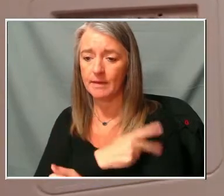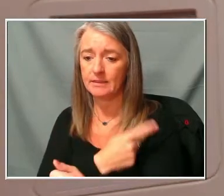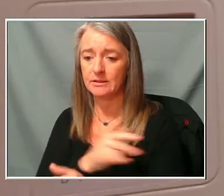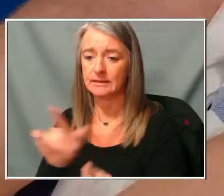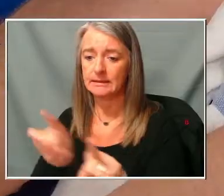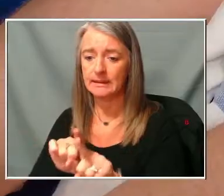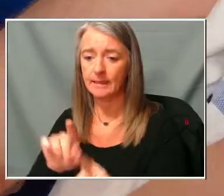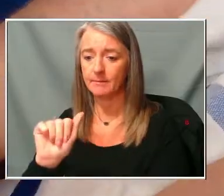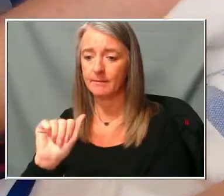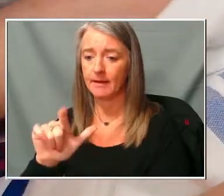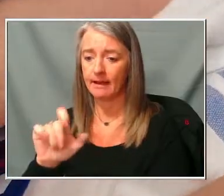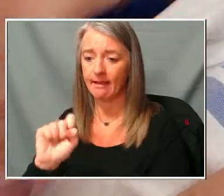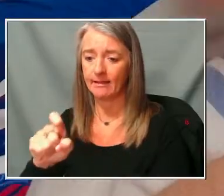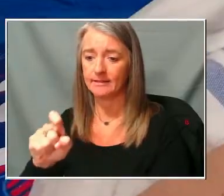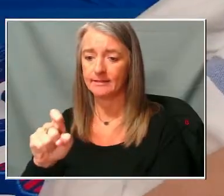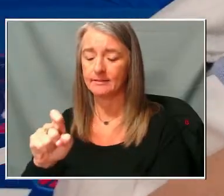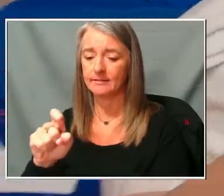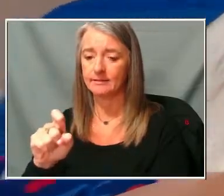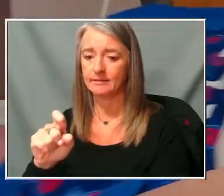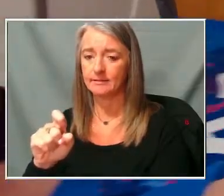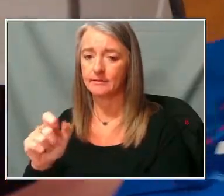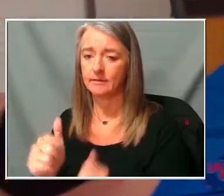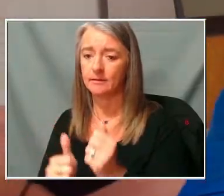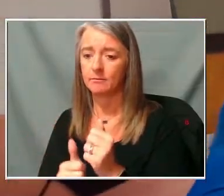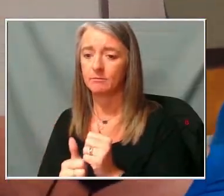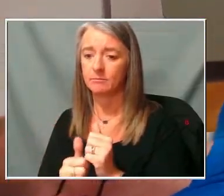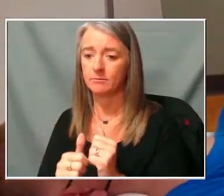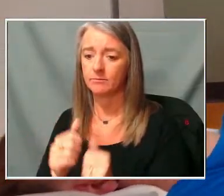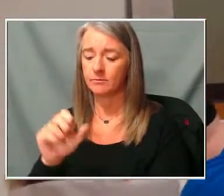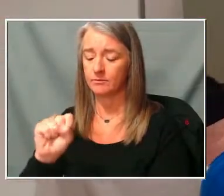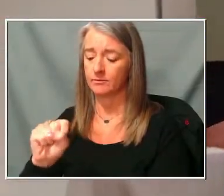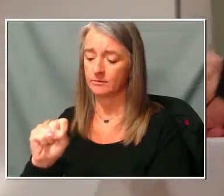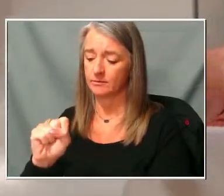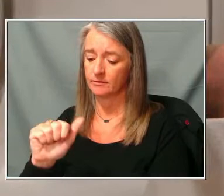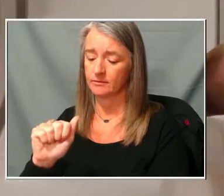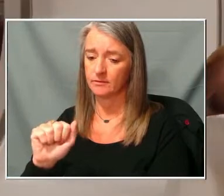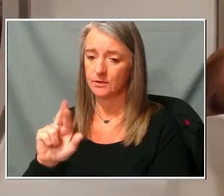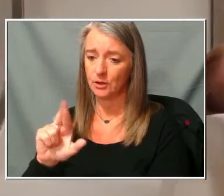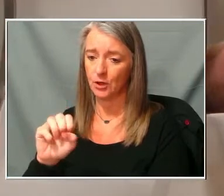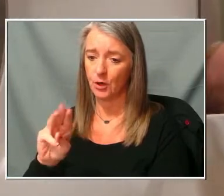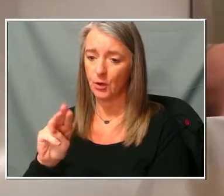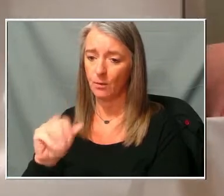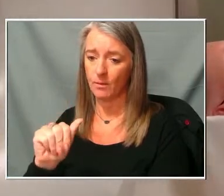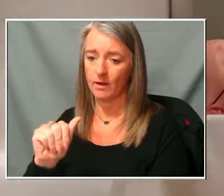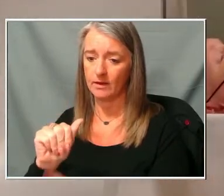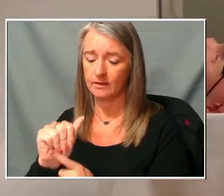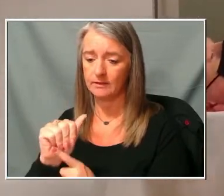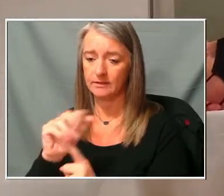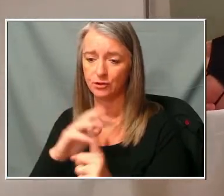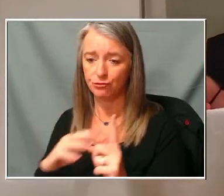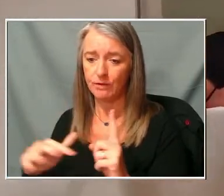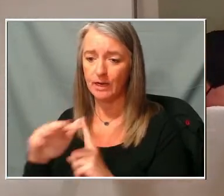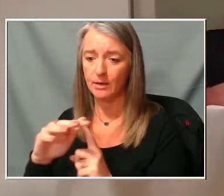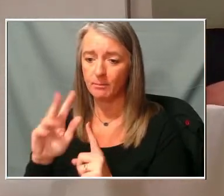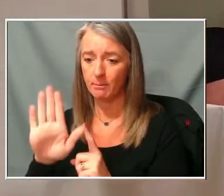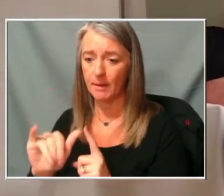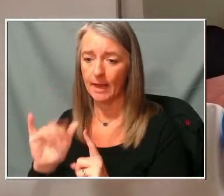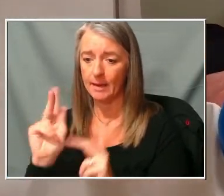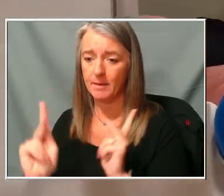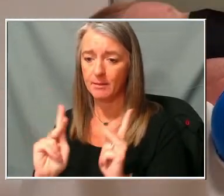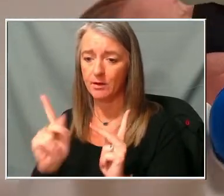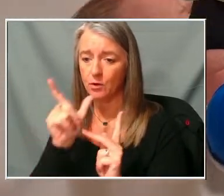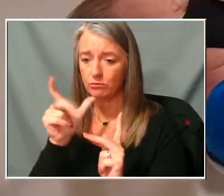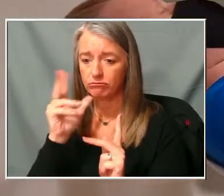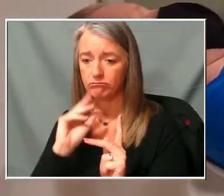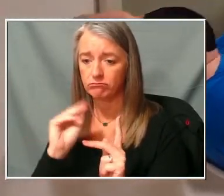literally work with patients like Alex, because full circle moment, you now work for the Cancer Center and you are surrounded by people who have been where you have been.